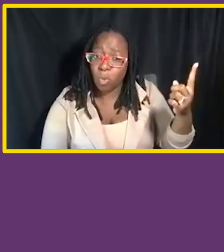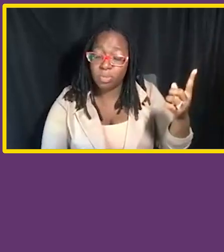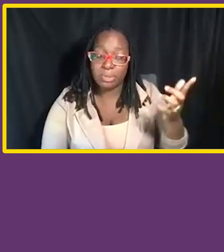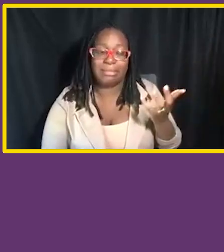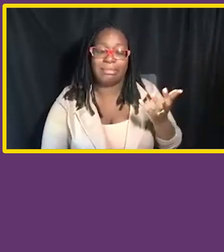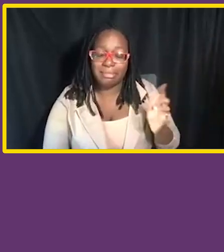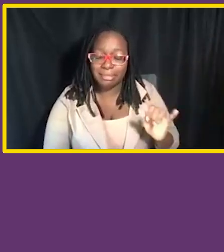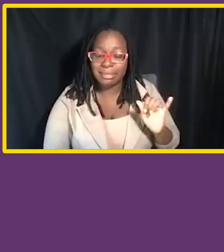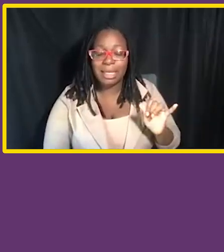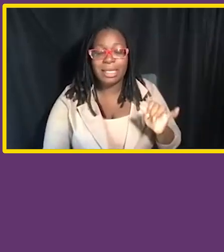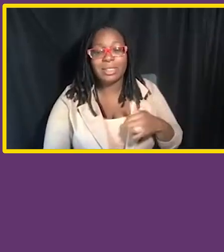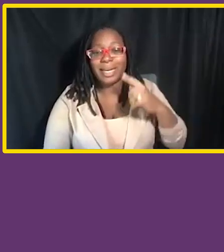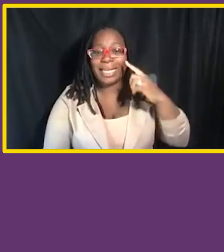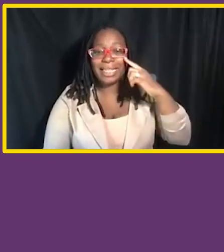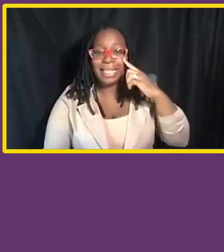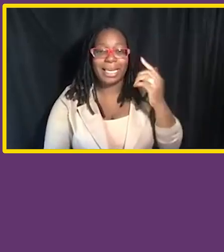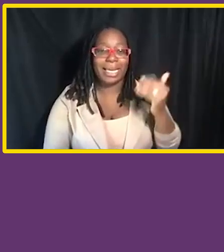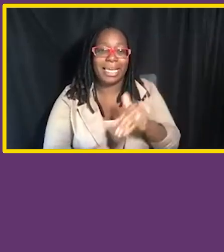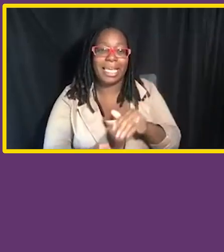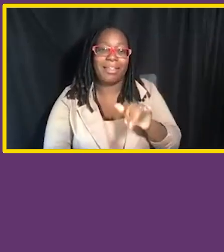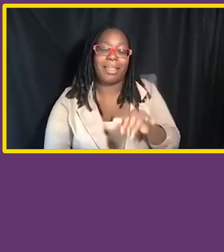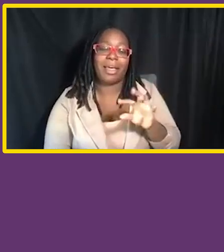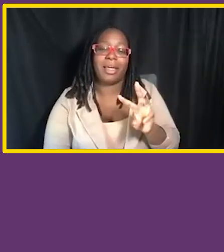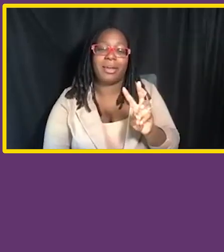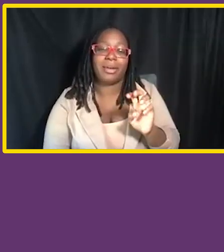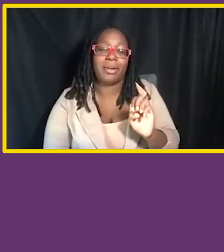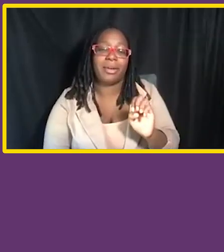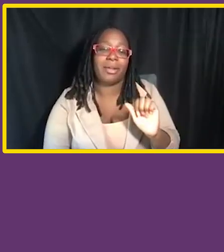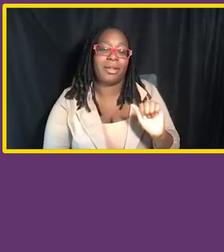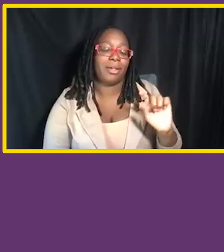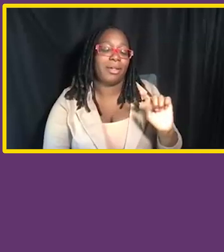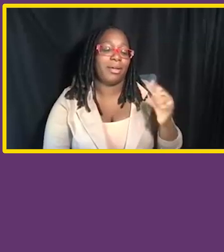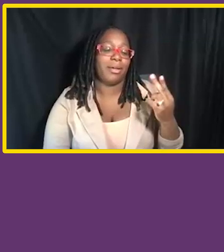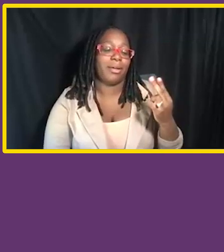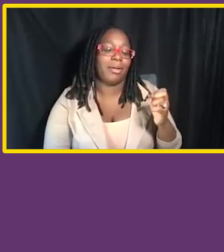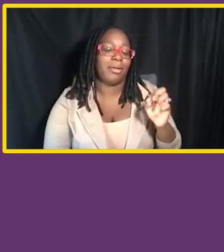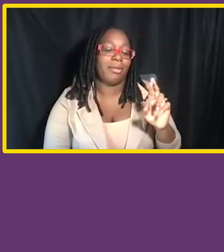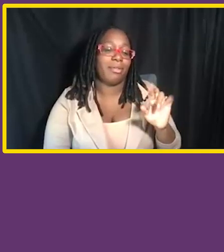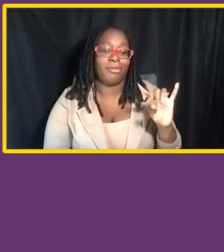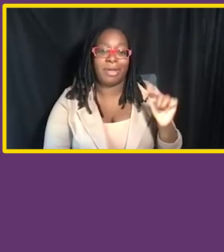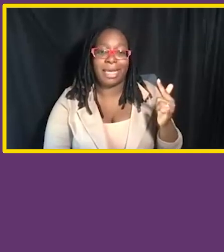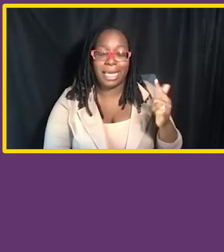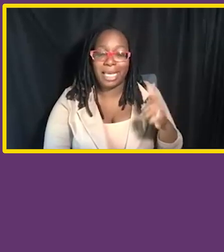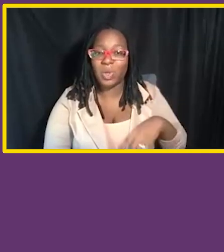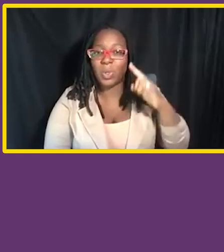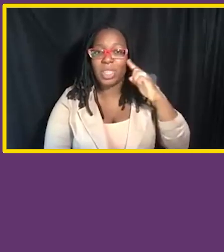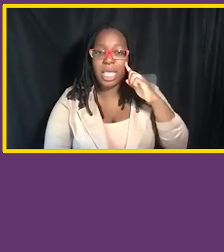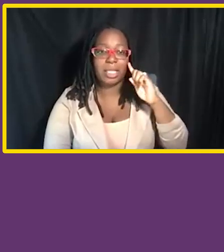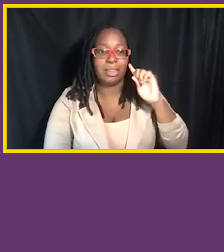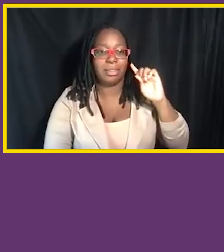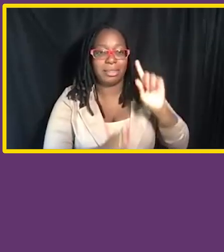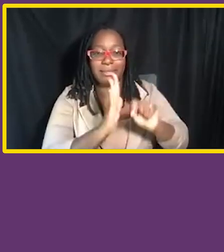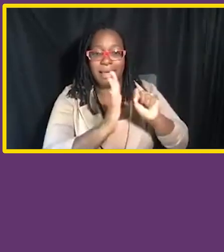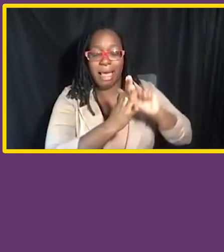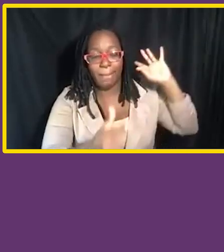I think a lot of that weathering and just like over time, like if you think about the span of, say, let's use a workplace, like a career of